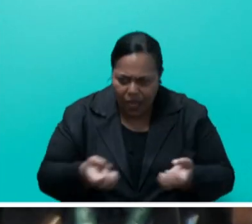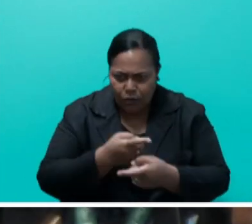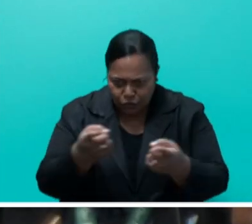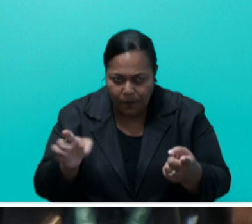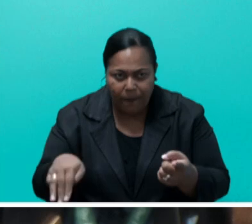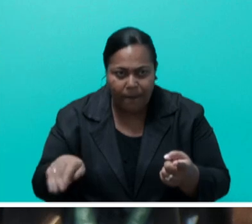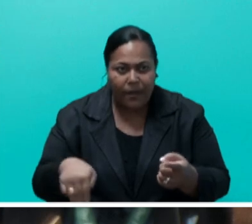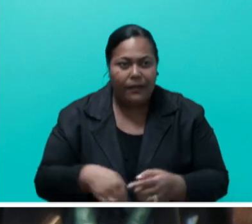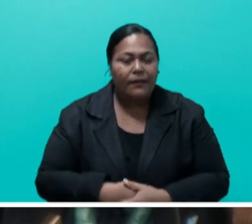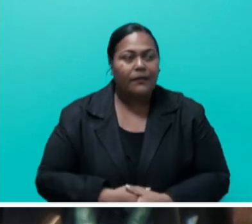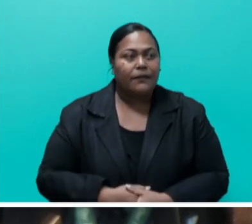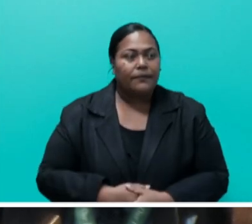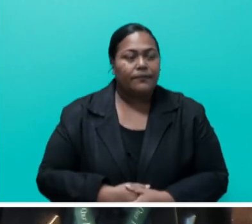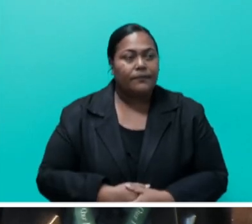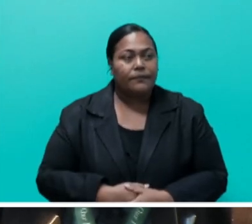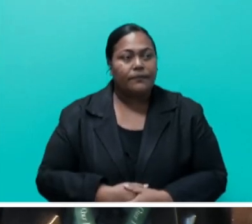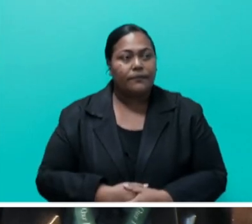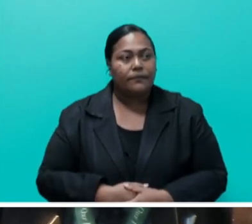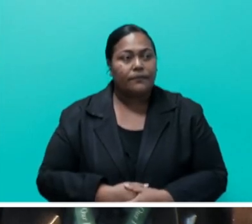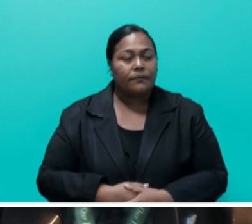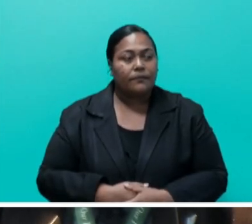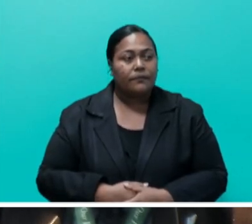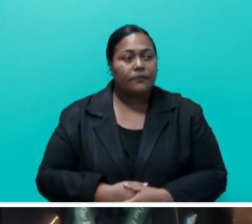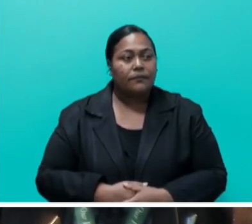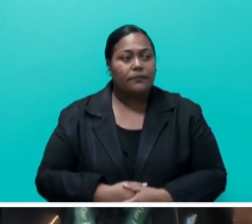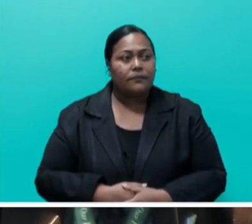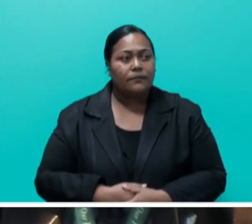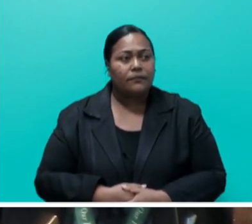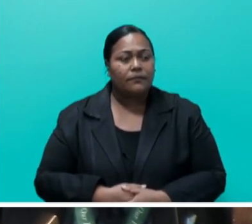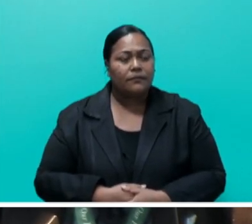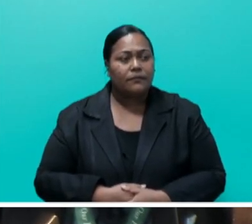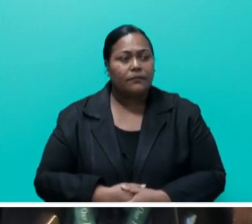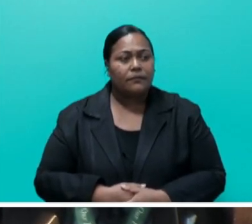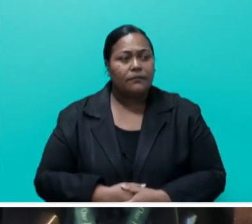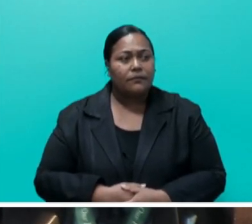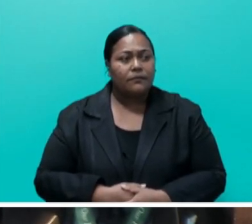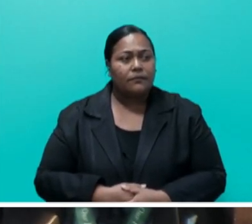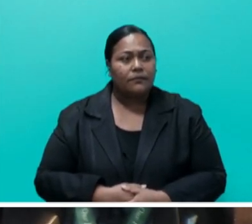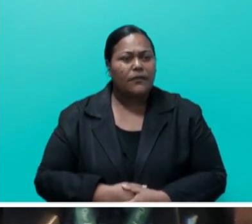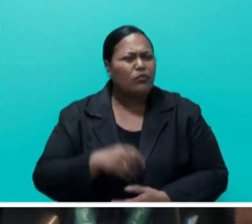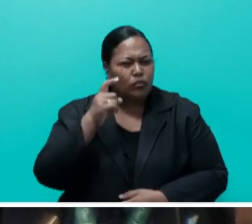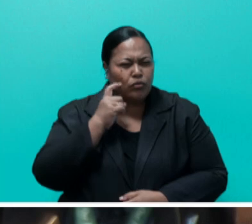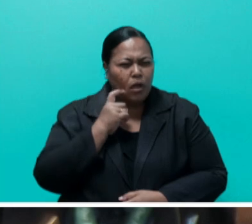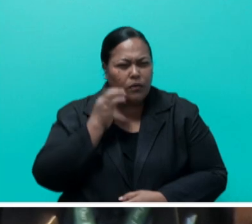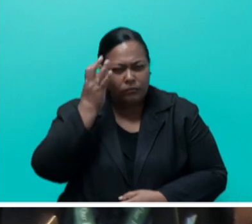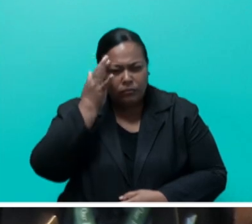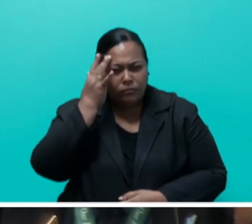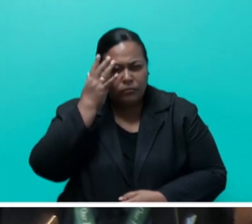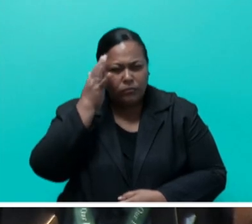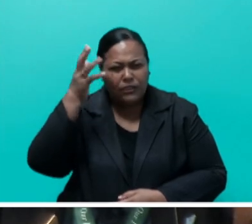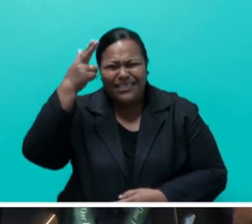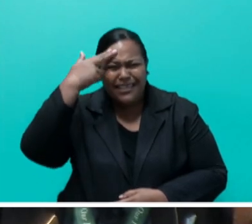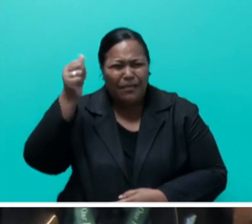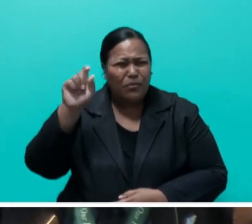I'm trying to to recall the proper name of